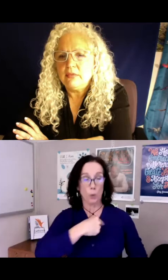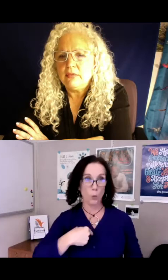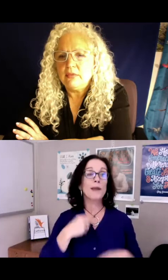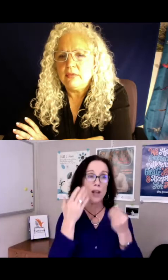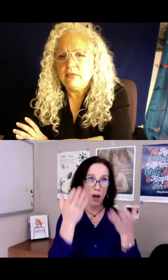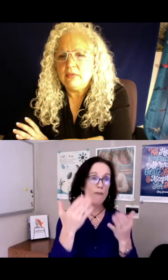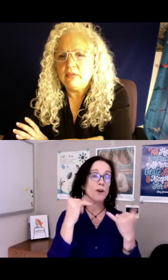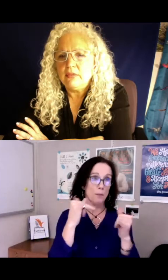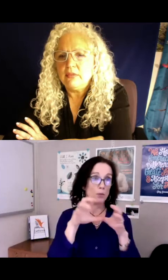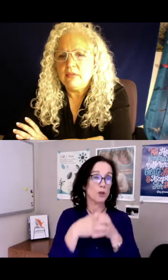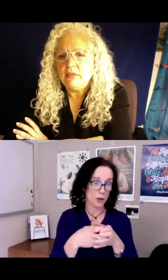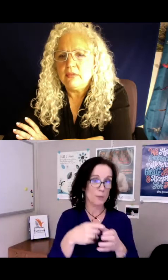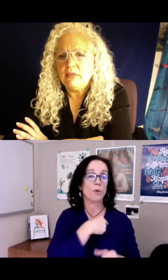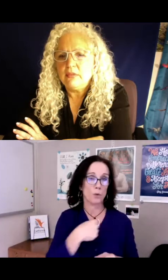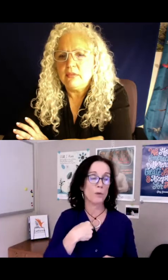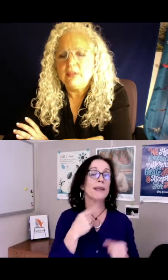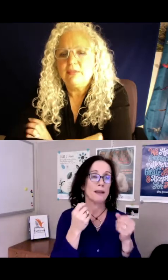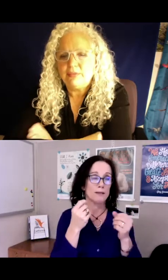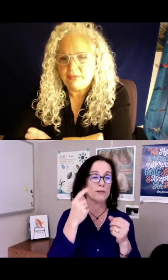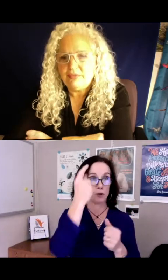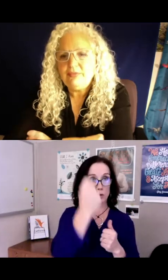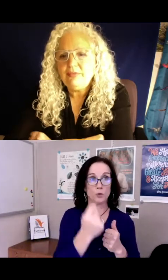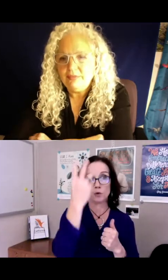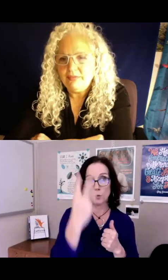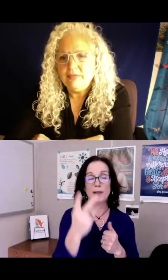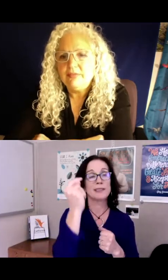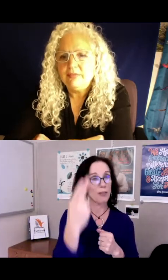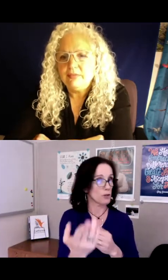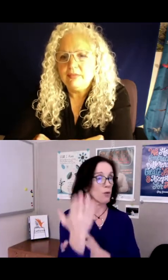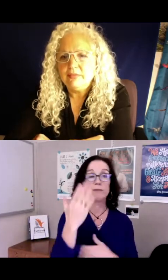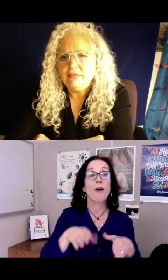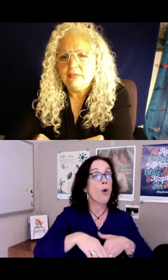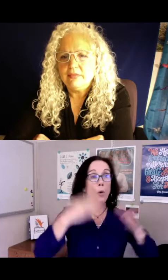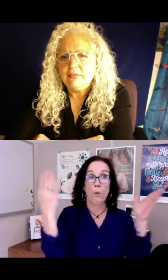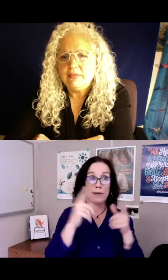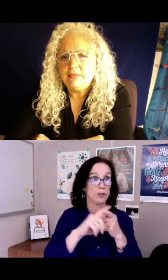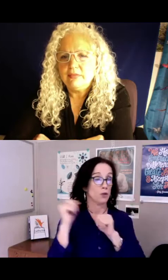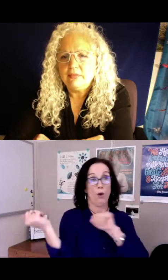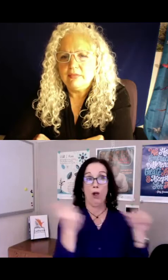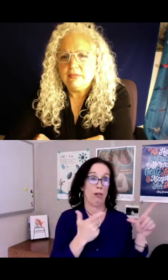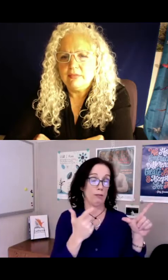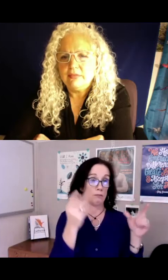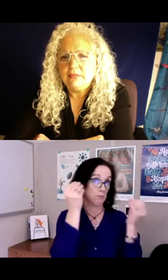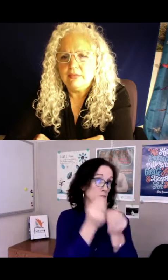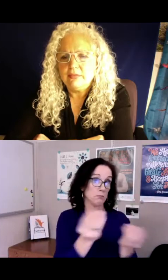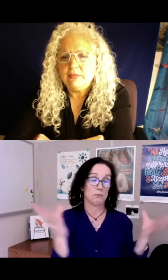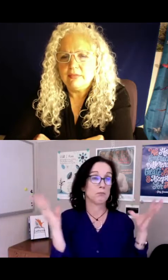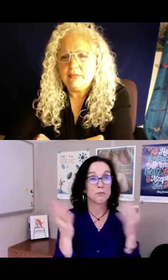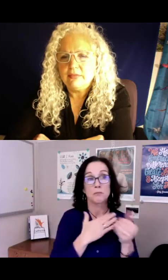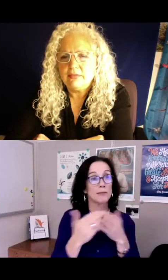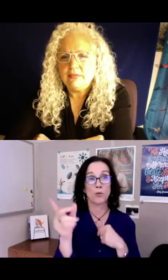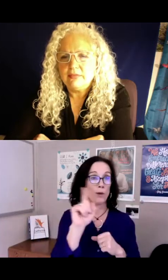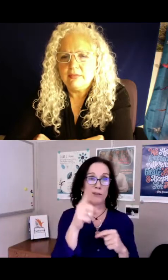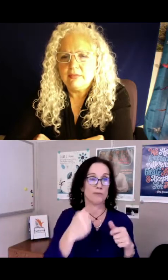And at CSD, we offer play groups, and that's on Tuesday, Wednesday, Thursday mornings, and that's open to